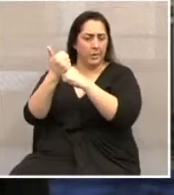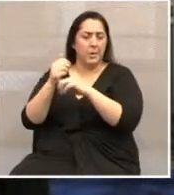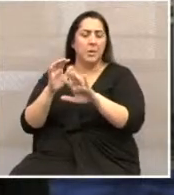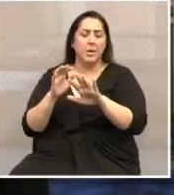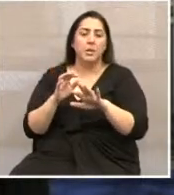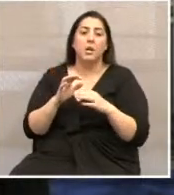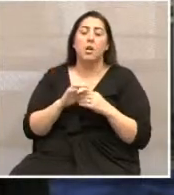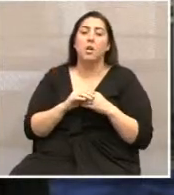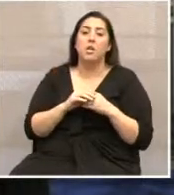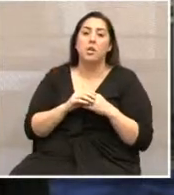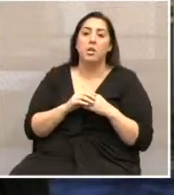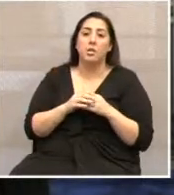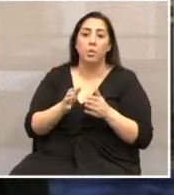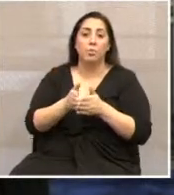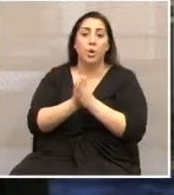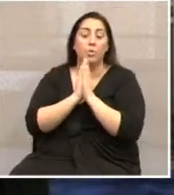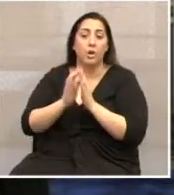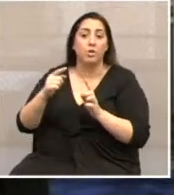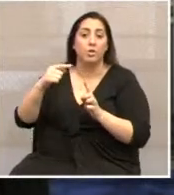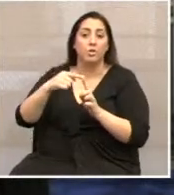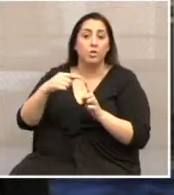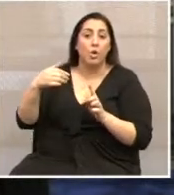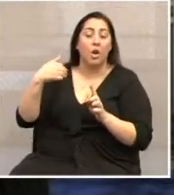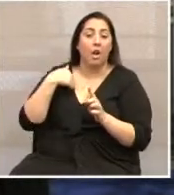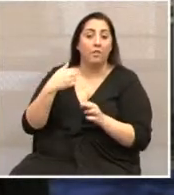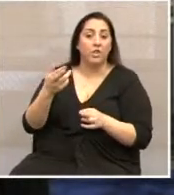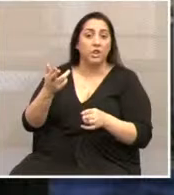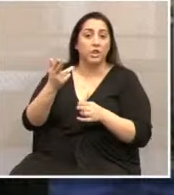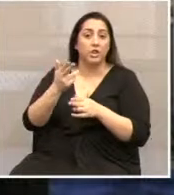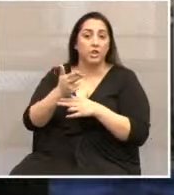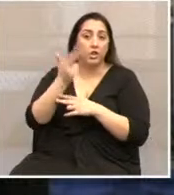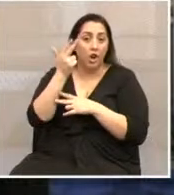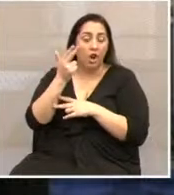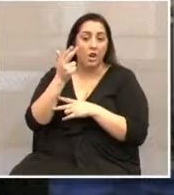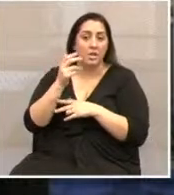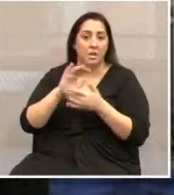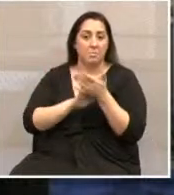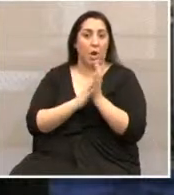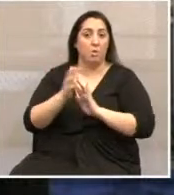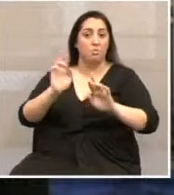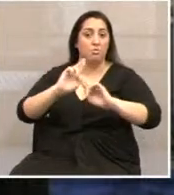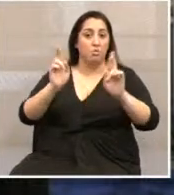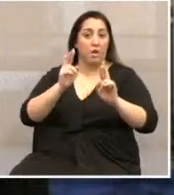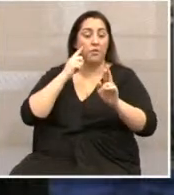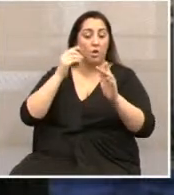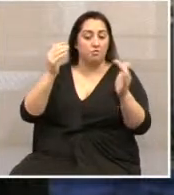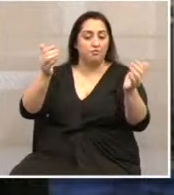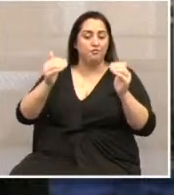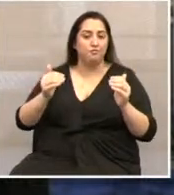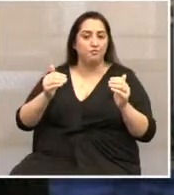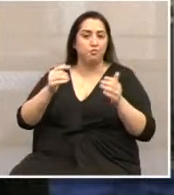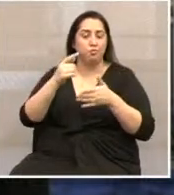the request to arm and get ready for what's coming if